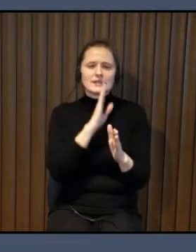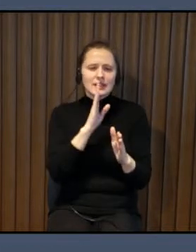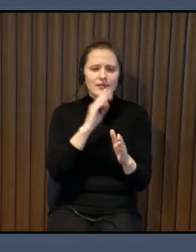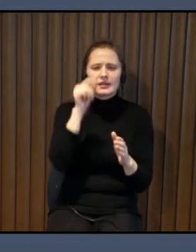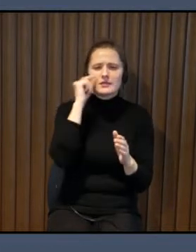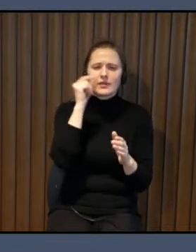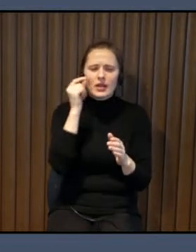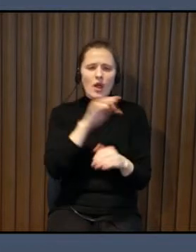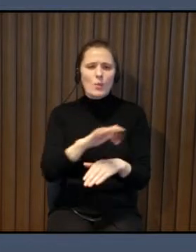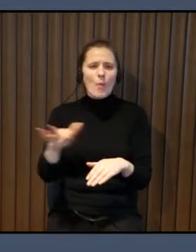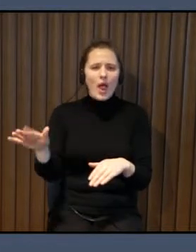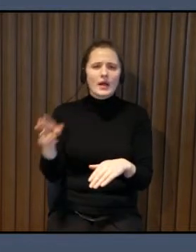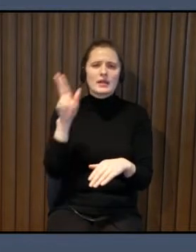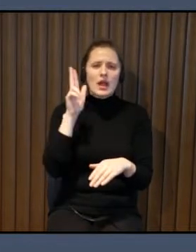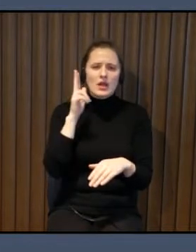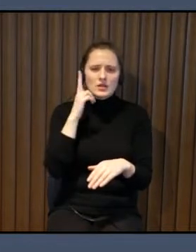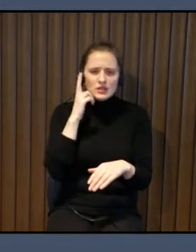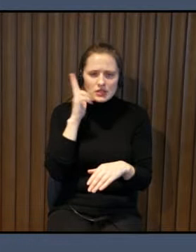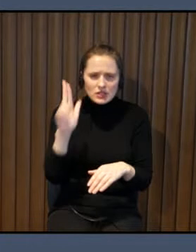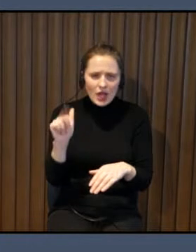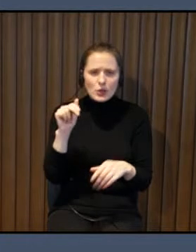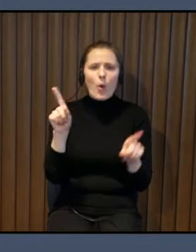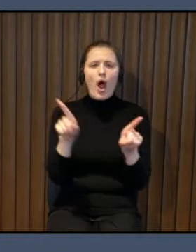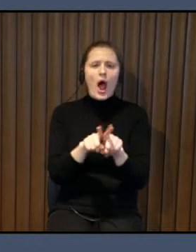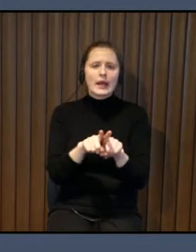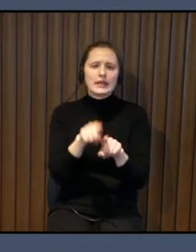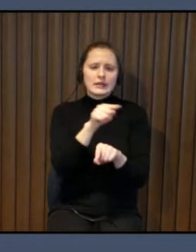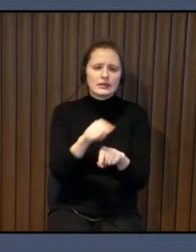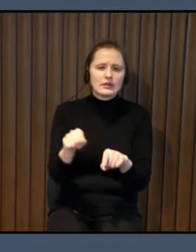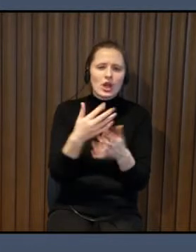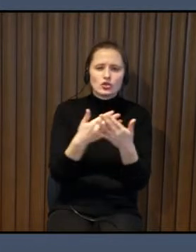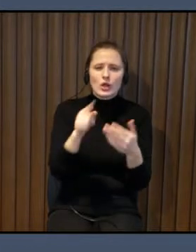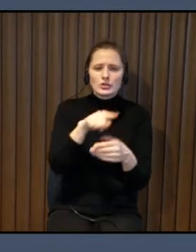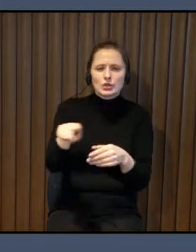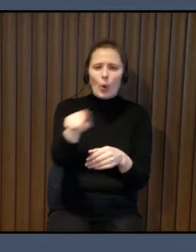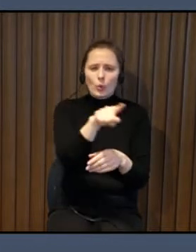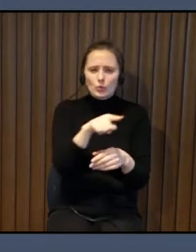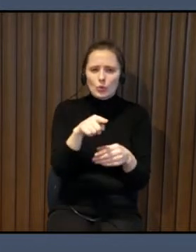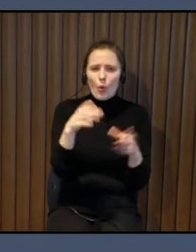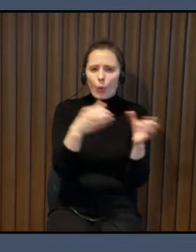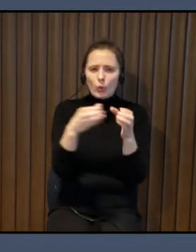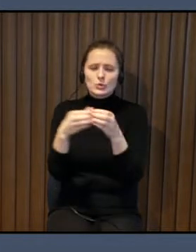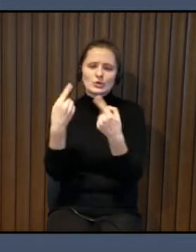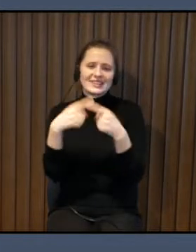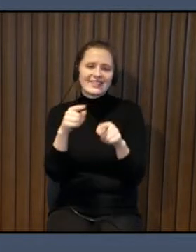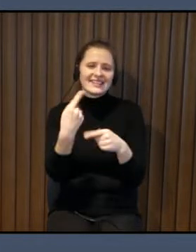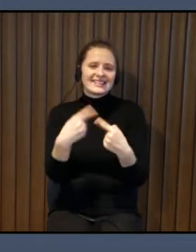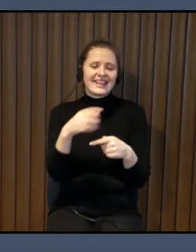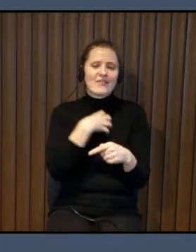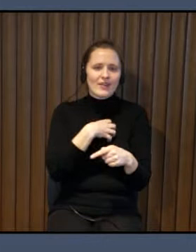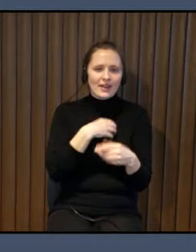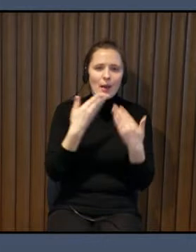concerns all the society, seniors, children, all the ethnic groups, women,